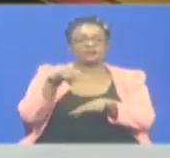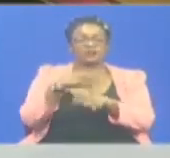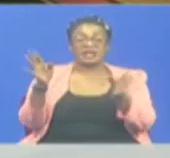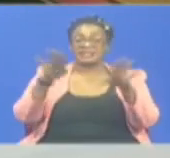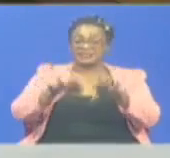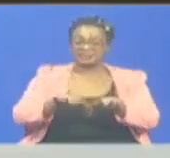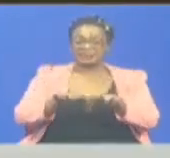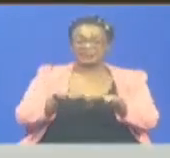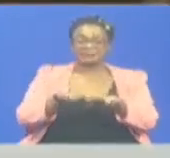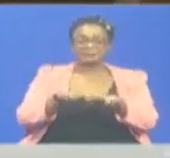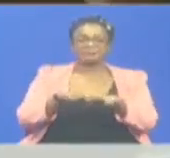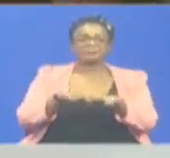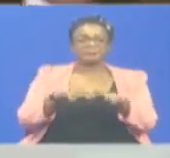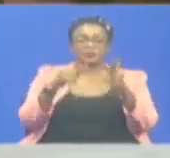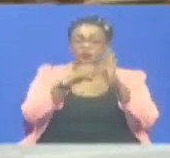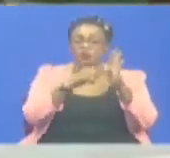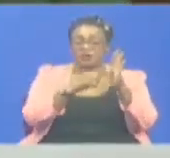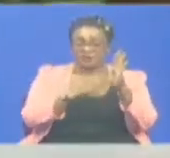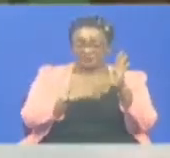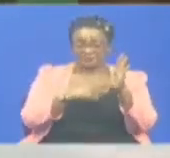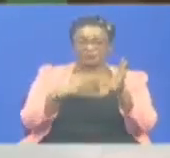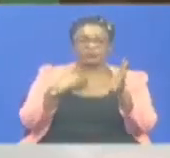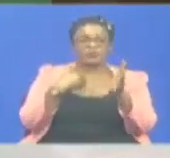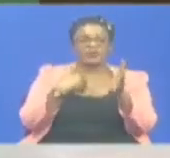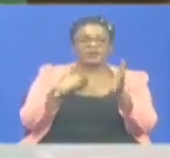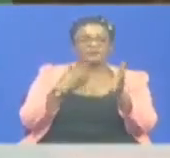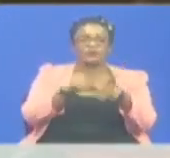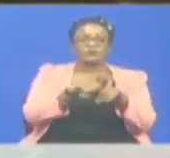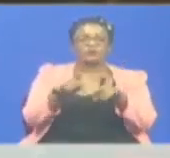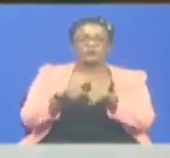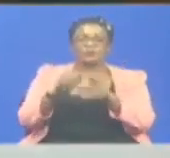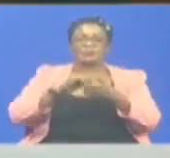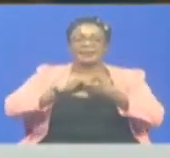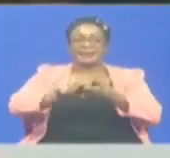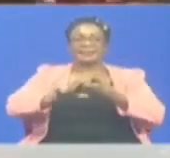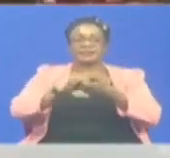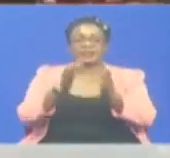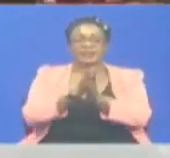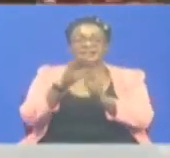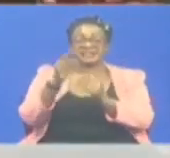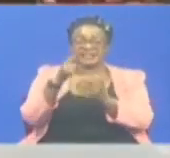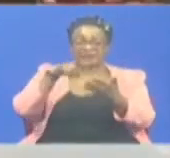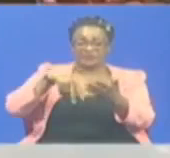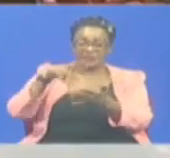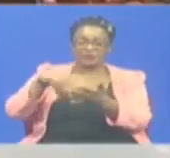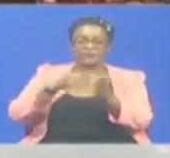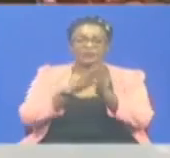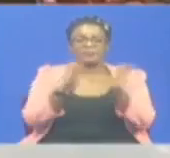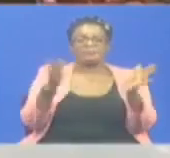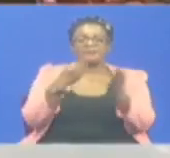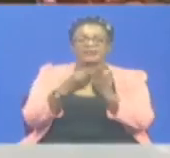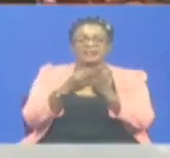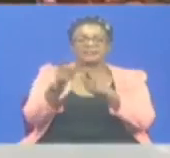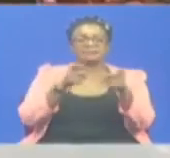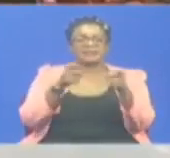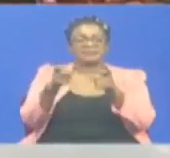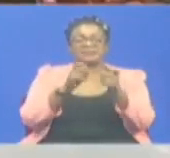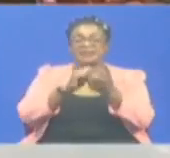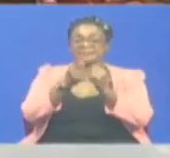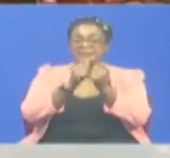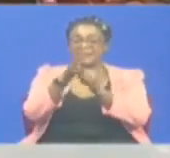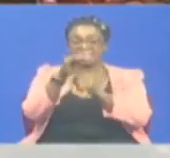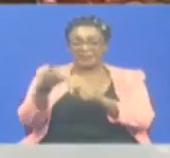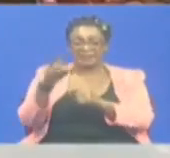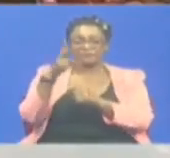order business, members of Parliament will also be engaging in the second reading of the Public Finance Management Amendment Bill